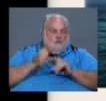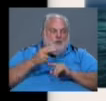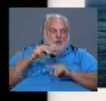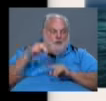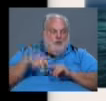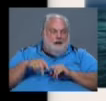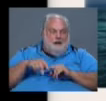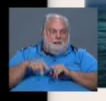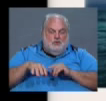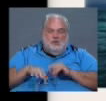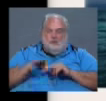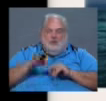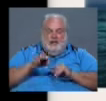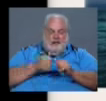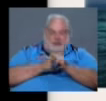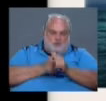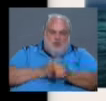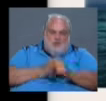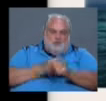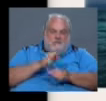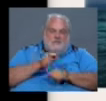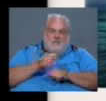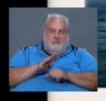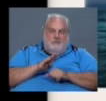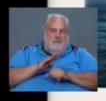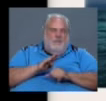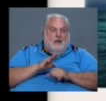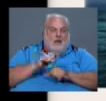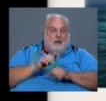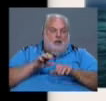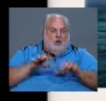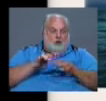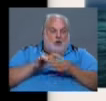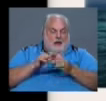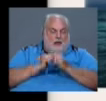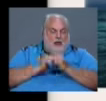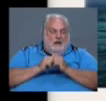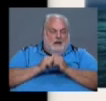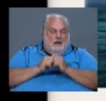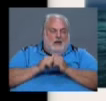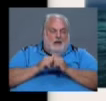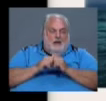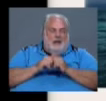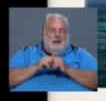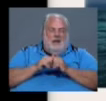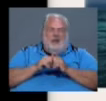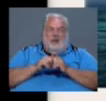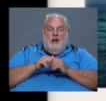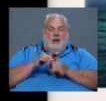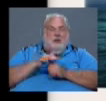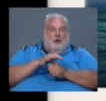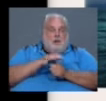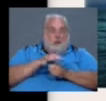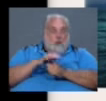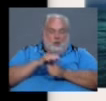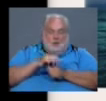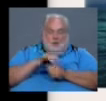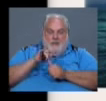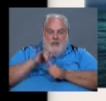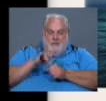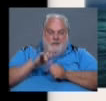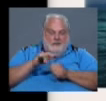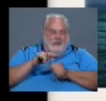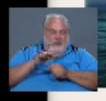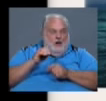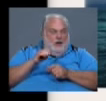detect and locate and track the submarine. We can also do that with a remote piloted vehicle, and we will also have the capability to deploy